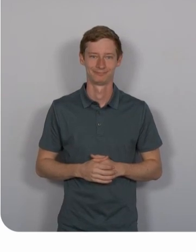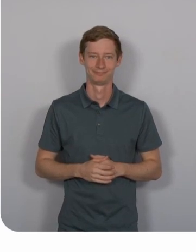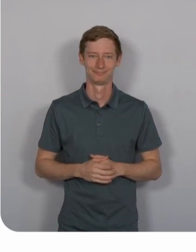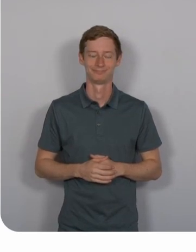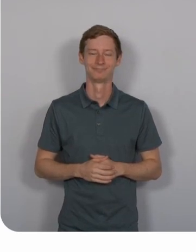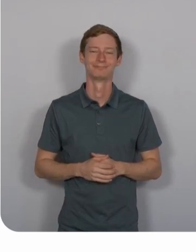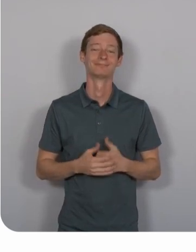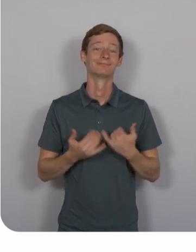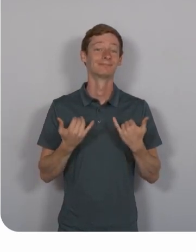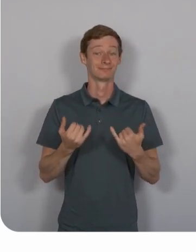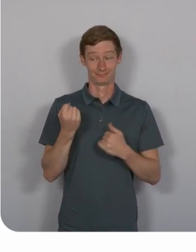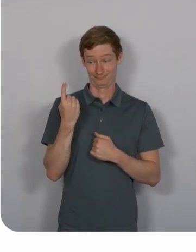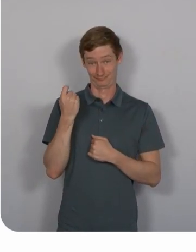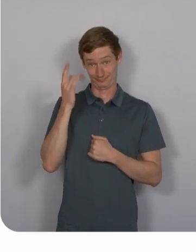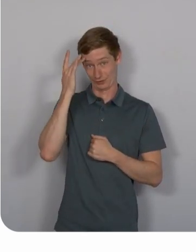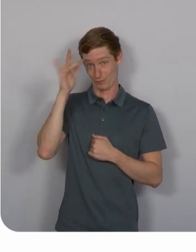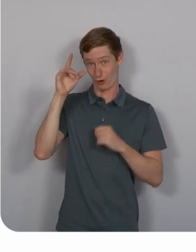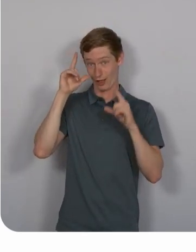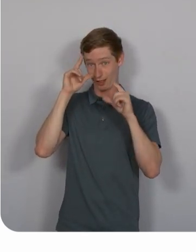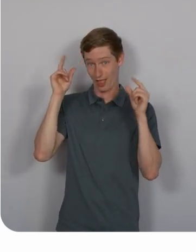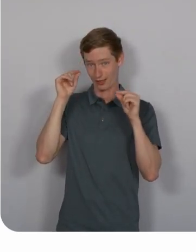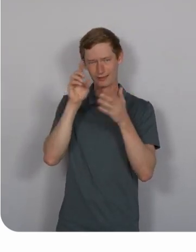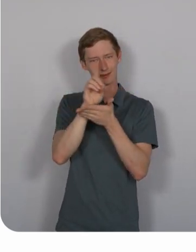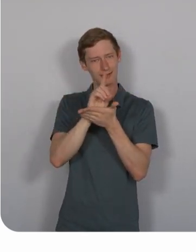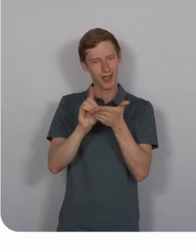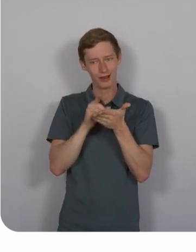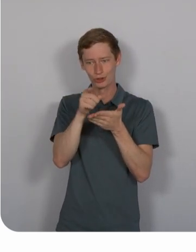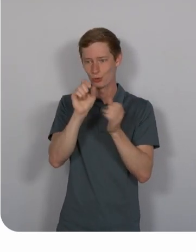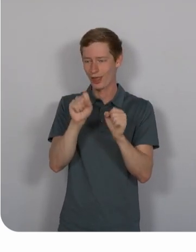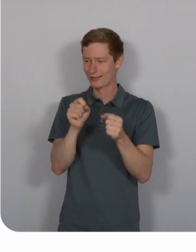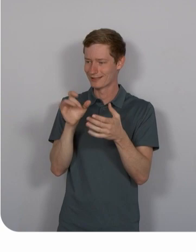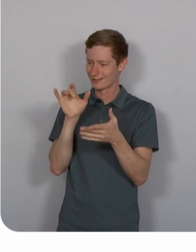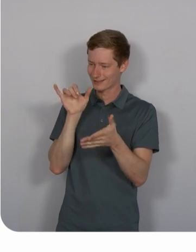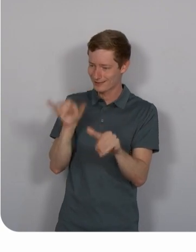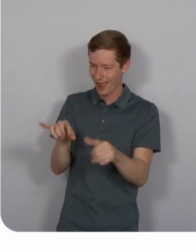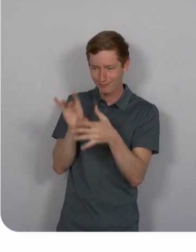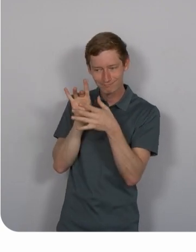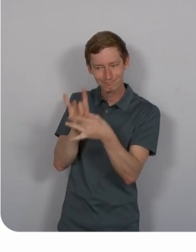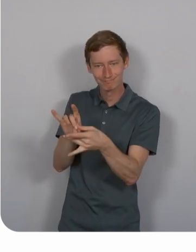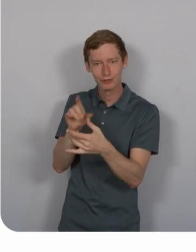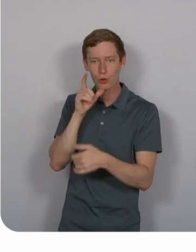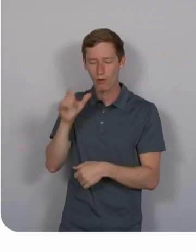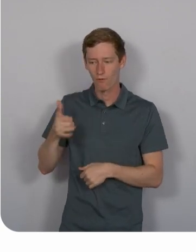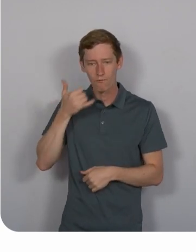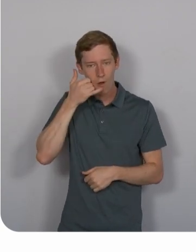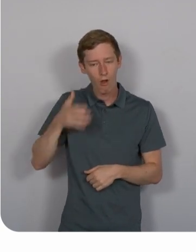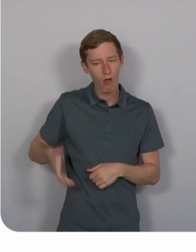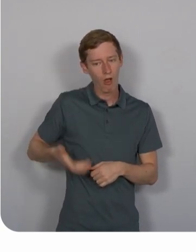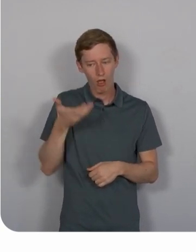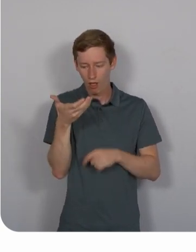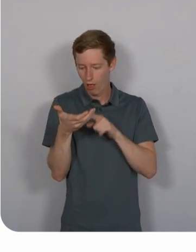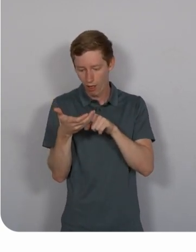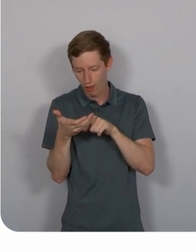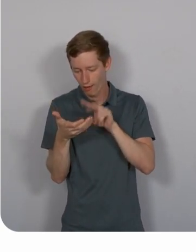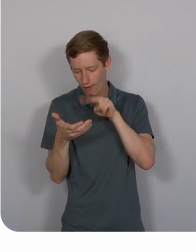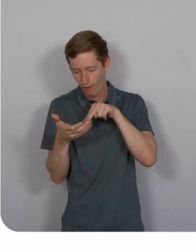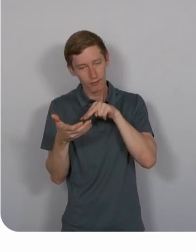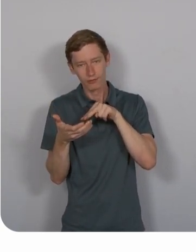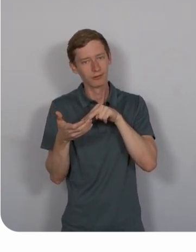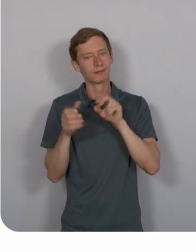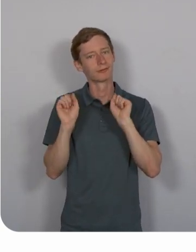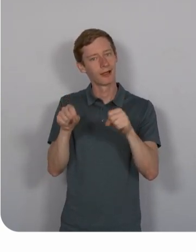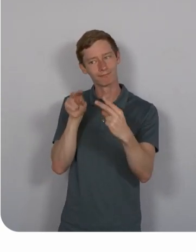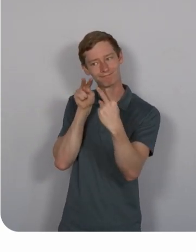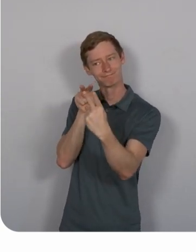Now, these are designed so you can stay in the moment and stay connected without having to take your phone out. You can capture what's going on around you. You can share